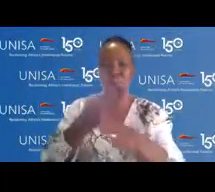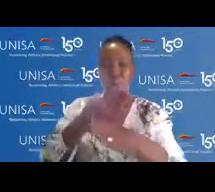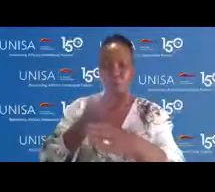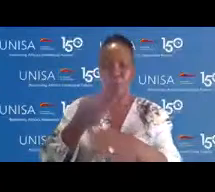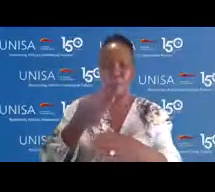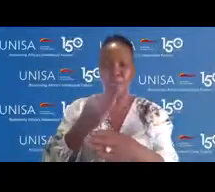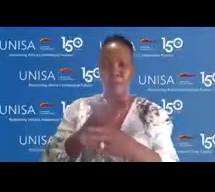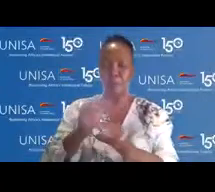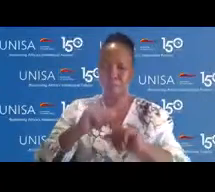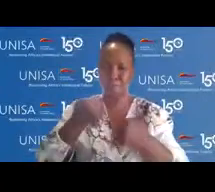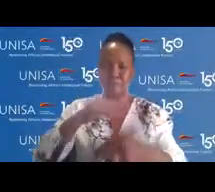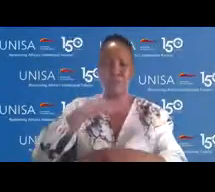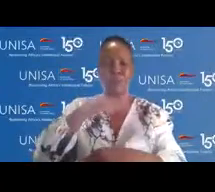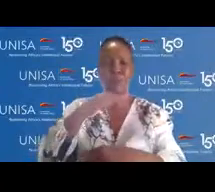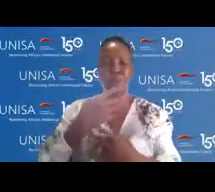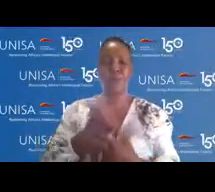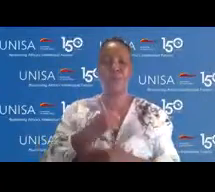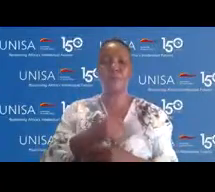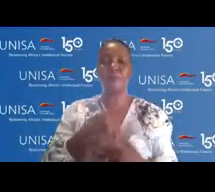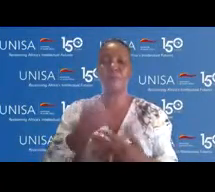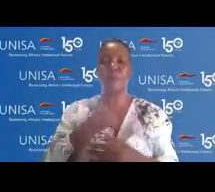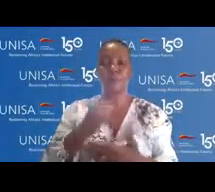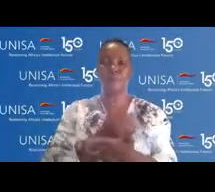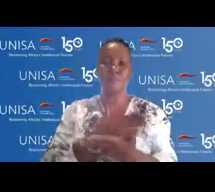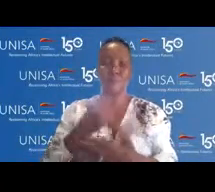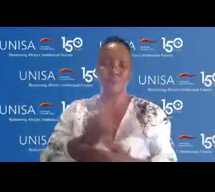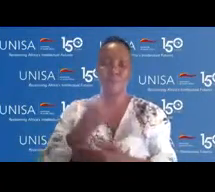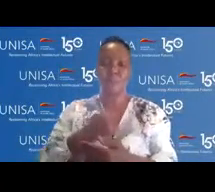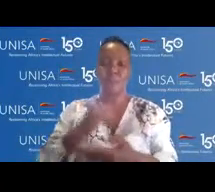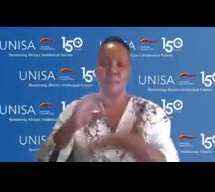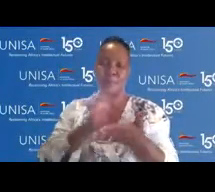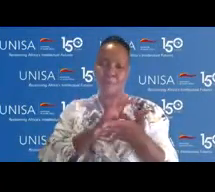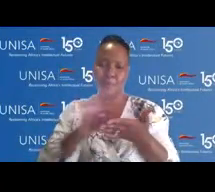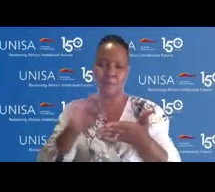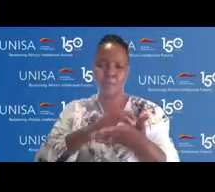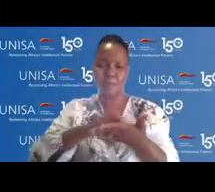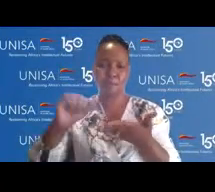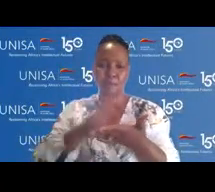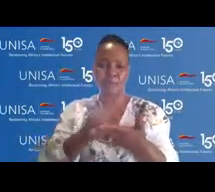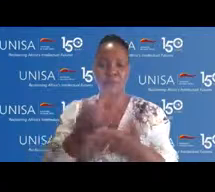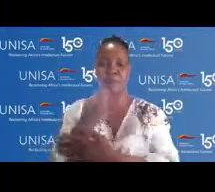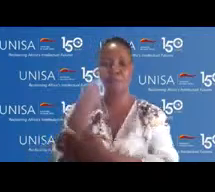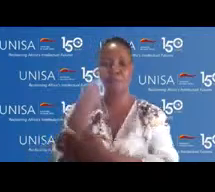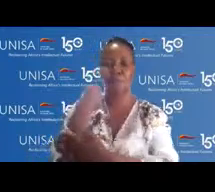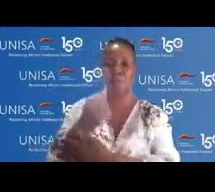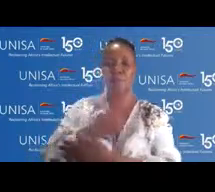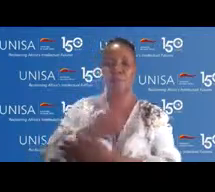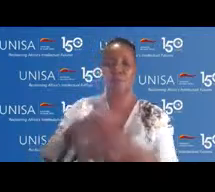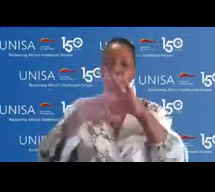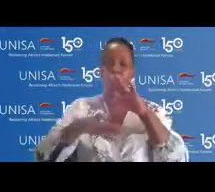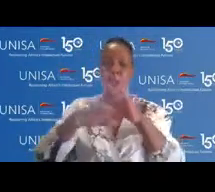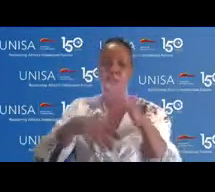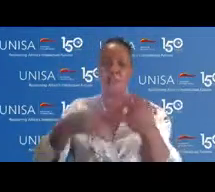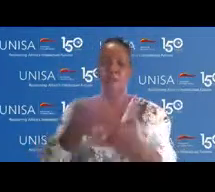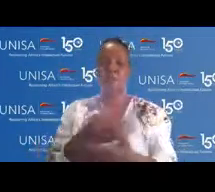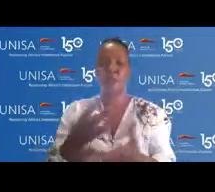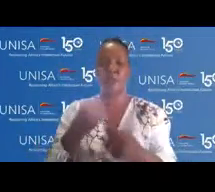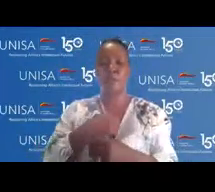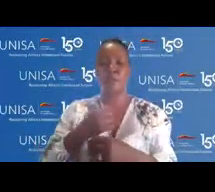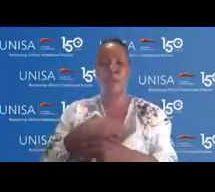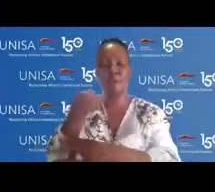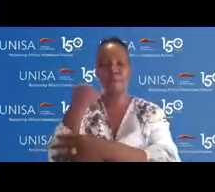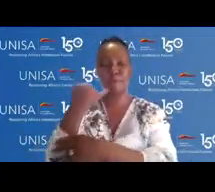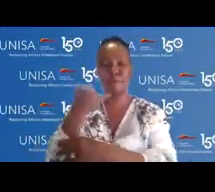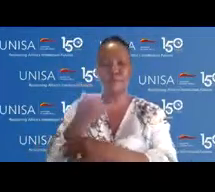in my case, I'm just going to clear some of that because it's just eating up my memory, and I want my phone to be optimally